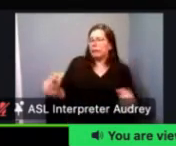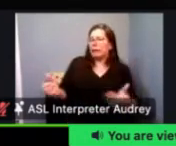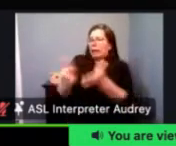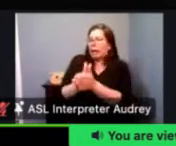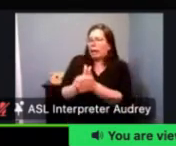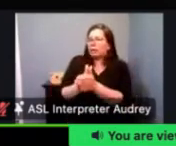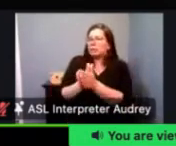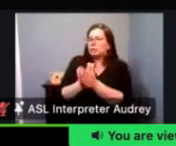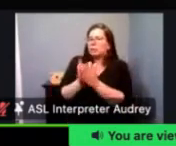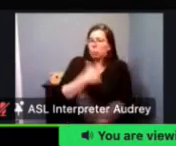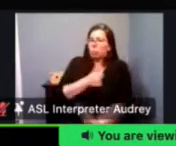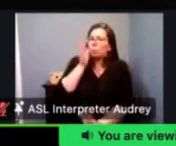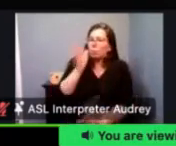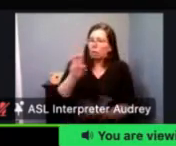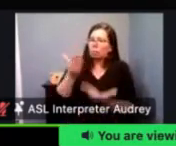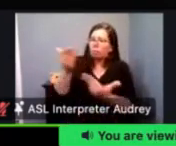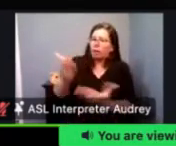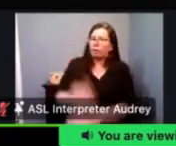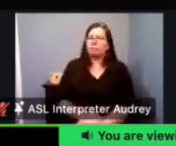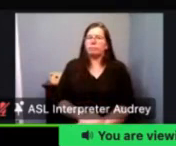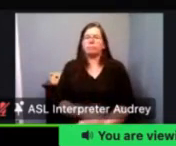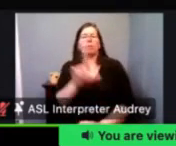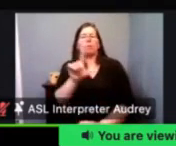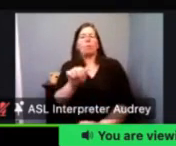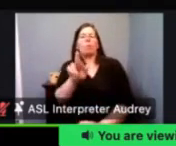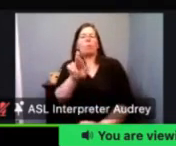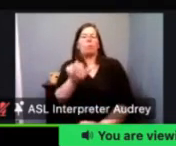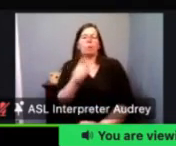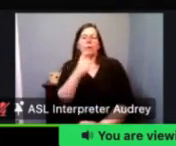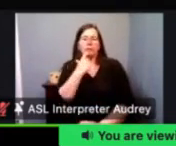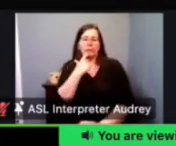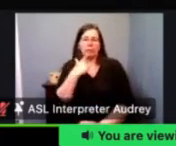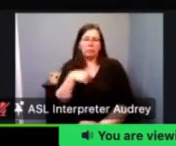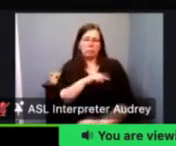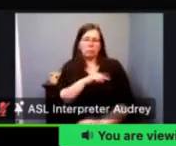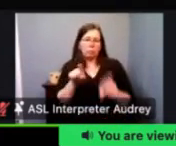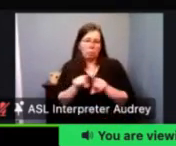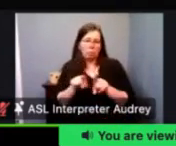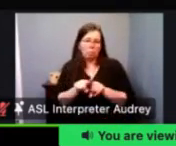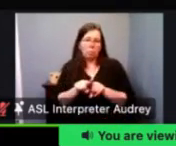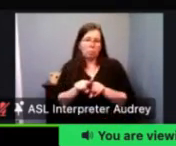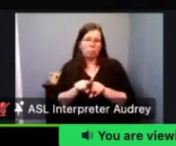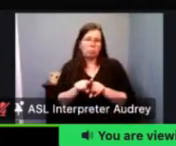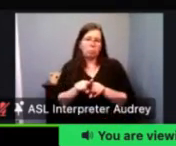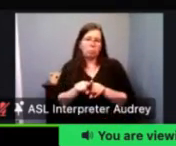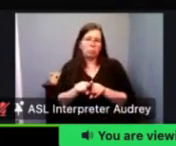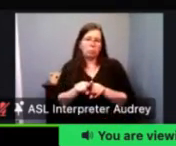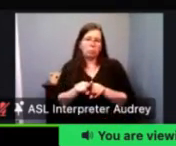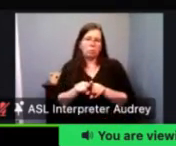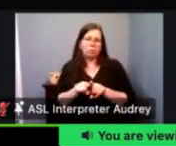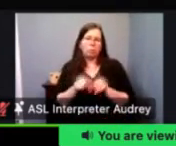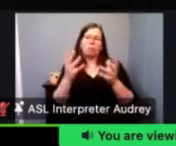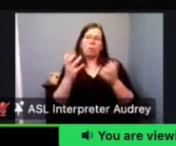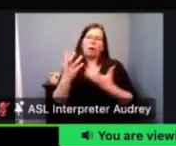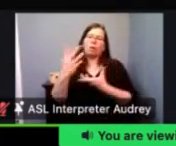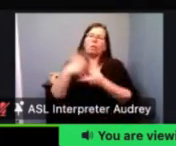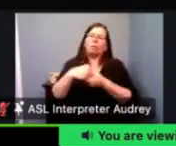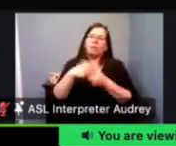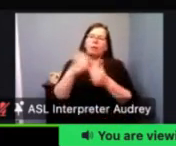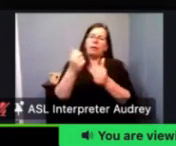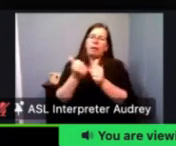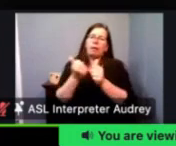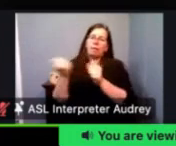Yeah. And that we can provide that. Yeah. And there are also things that we do just to be inclusive of everyone.